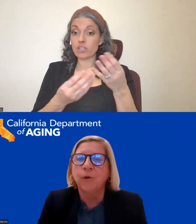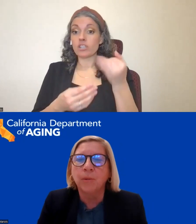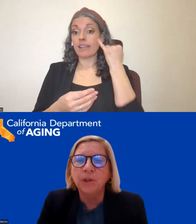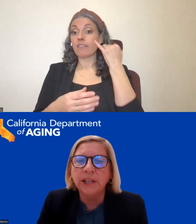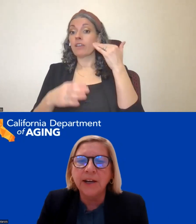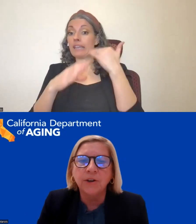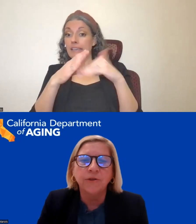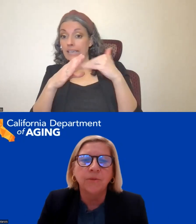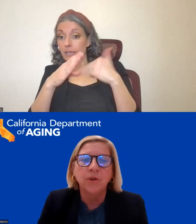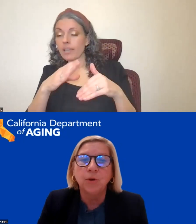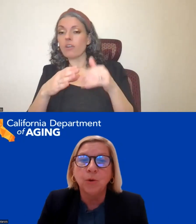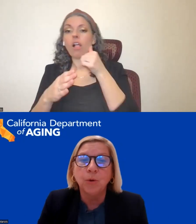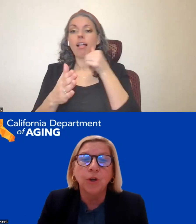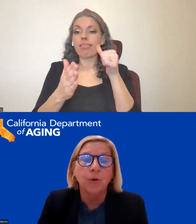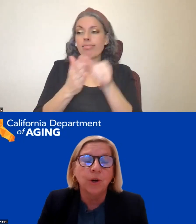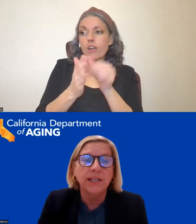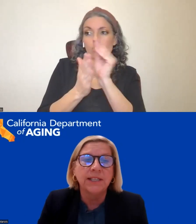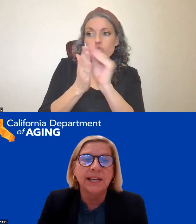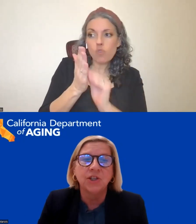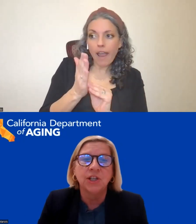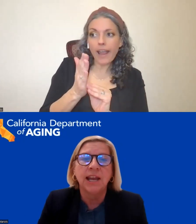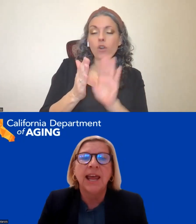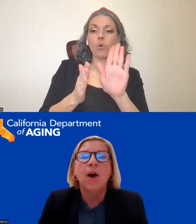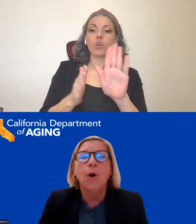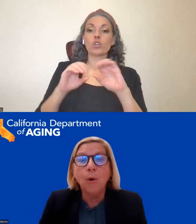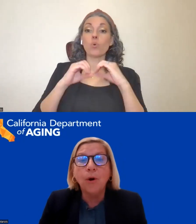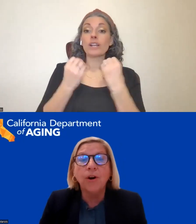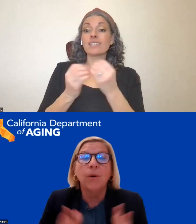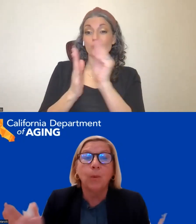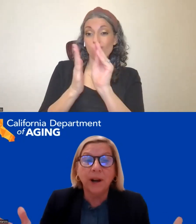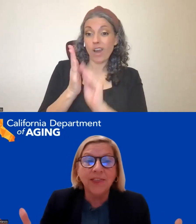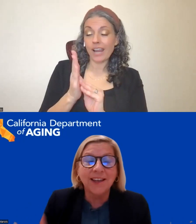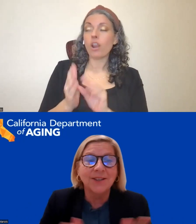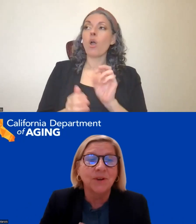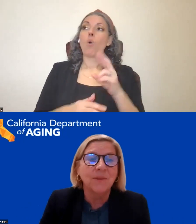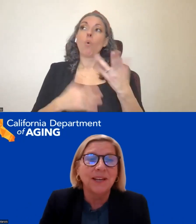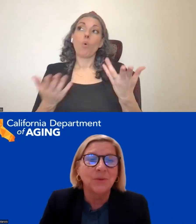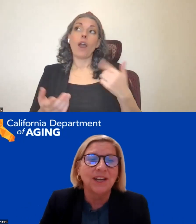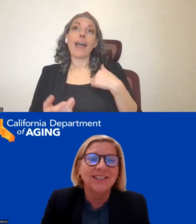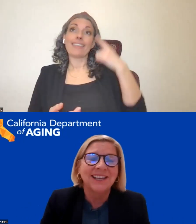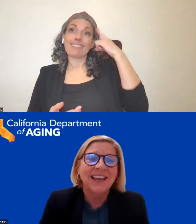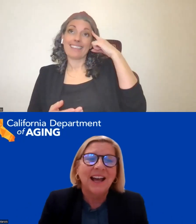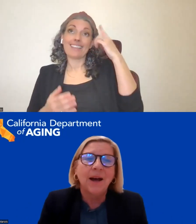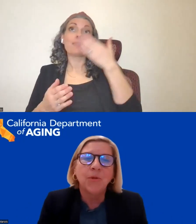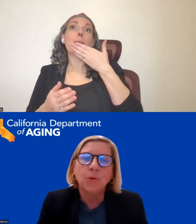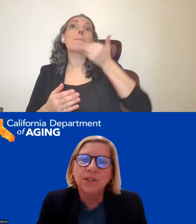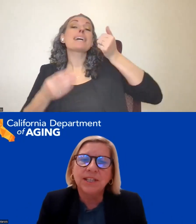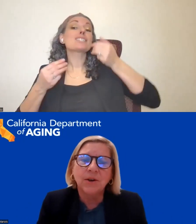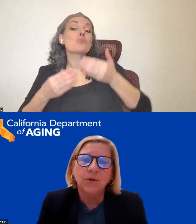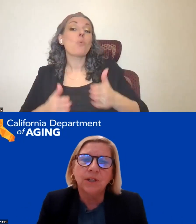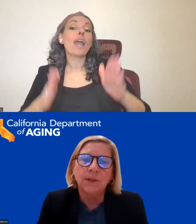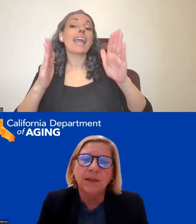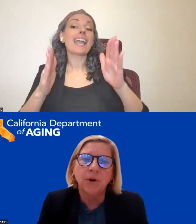email, a formal letter from you or your organization, or what I think is one of the best ways, through